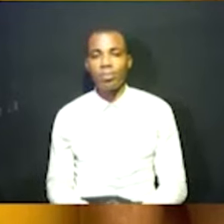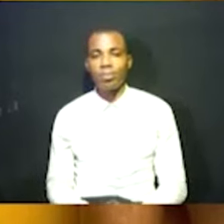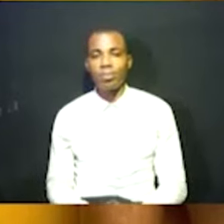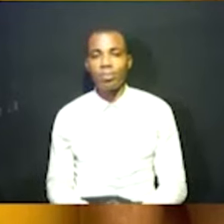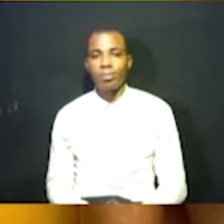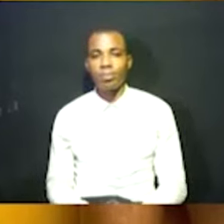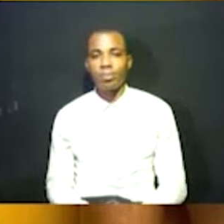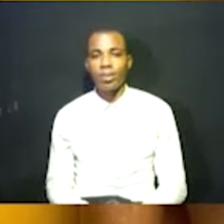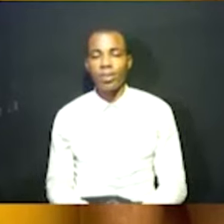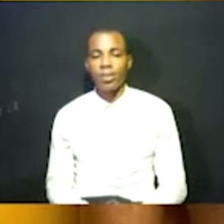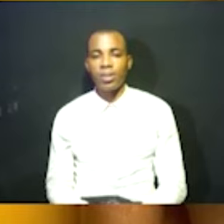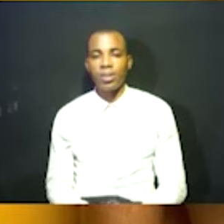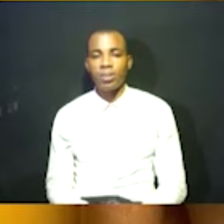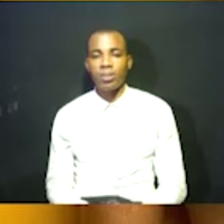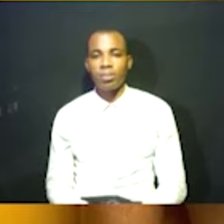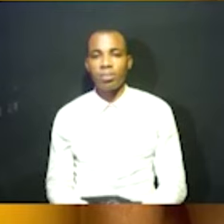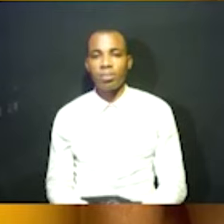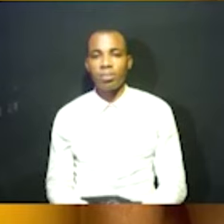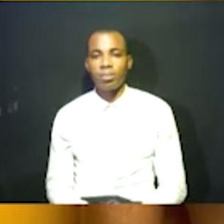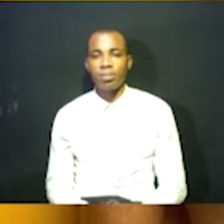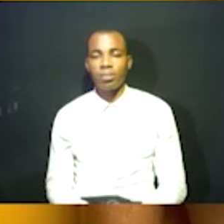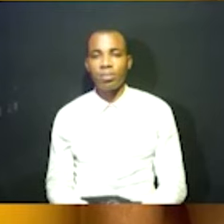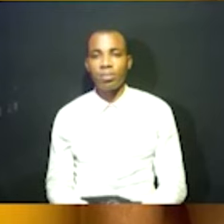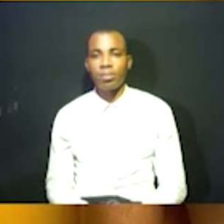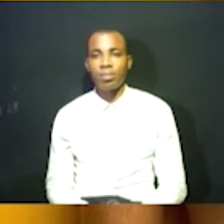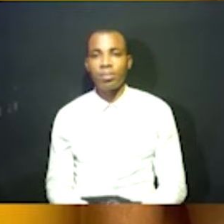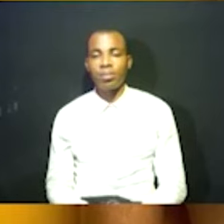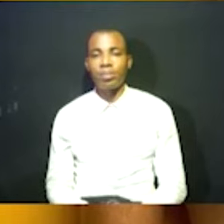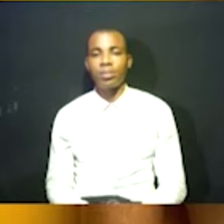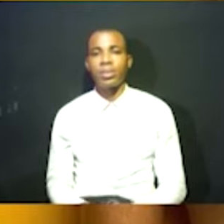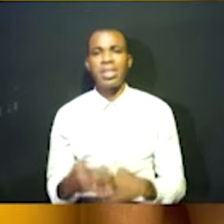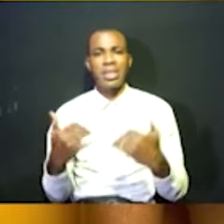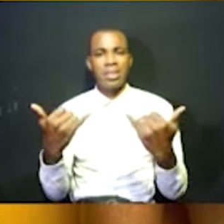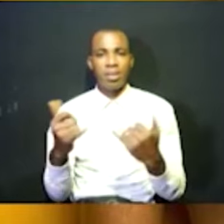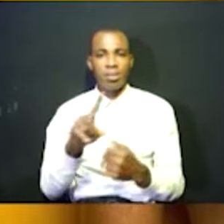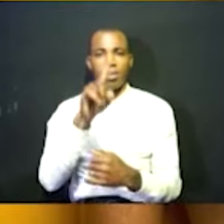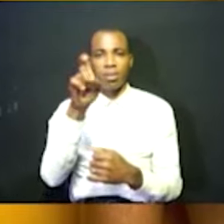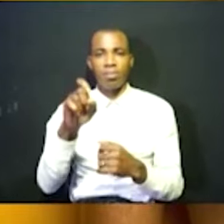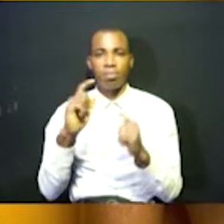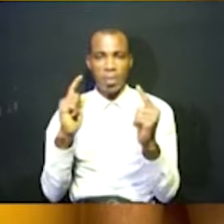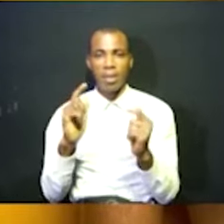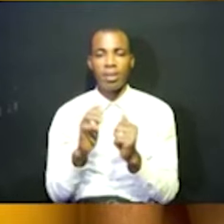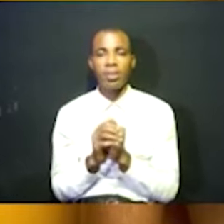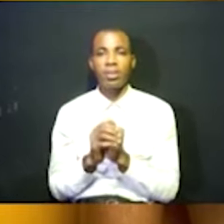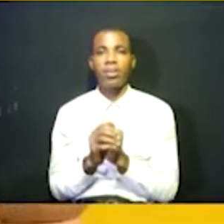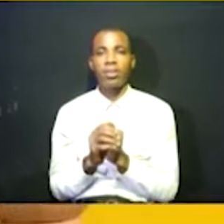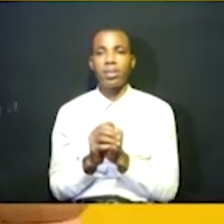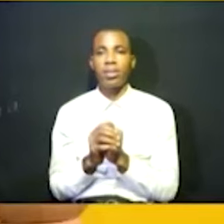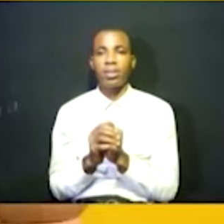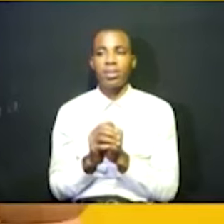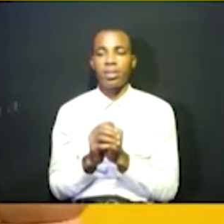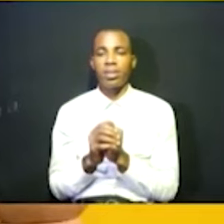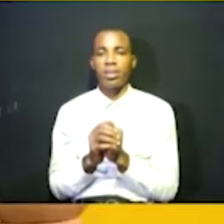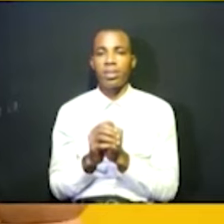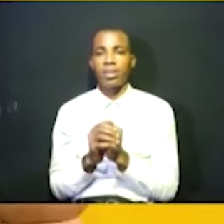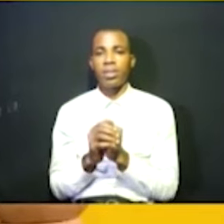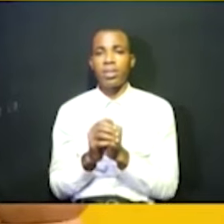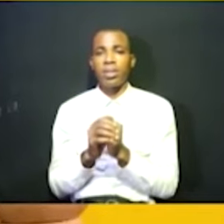fa Kristo ana onyankopon suban ho aden ana obehu. Now the big one. Afi mom yentie de so pa. If God were to